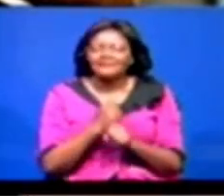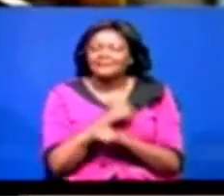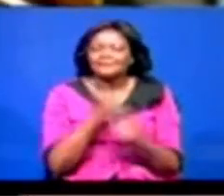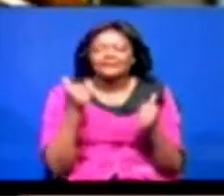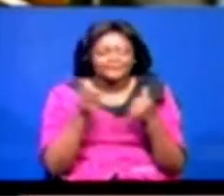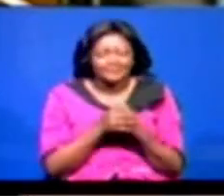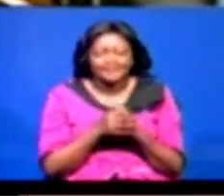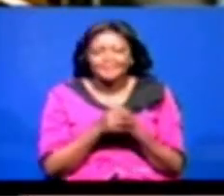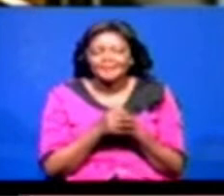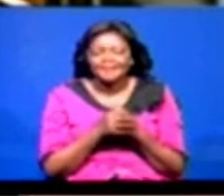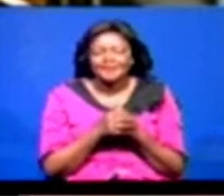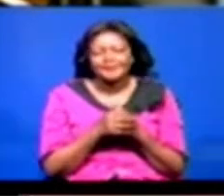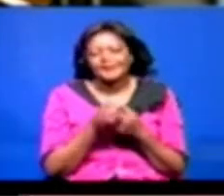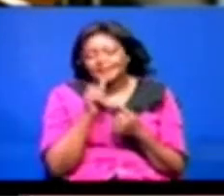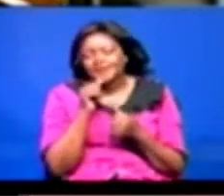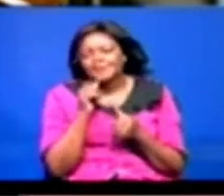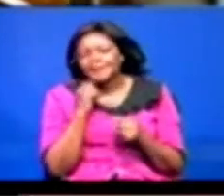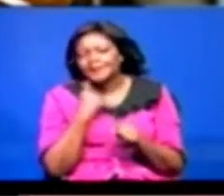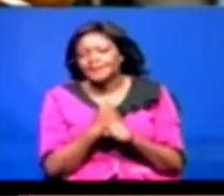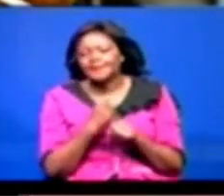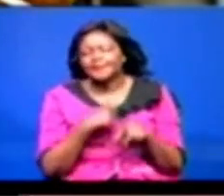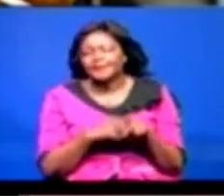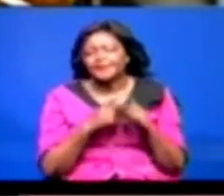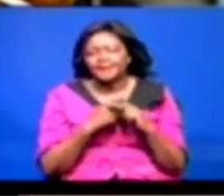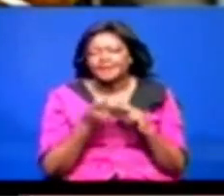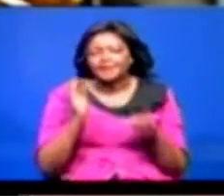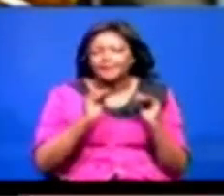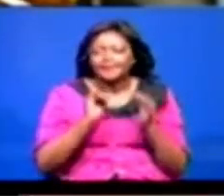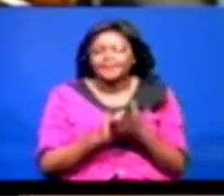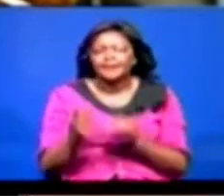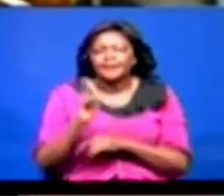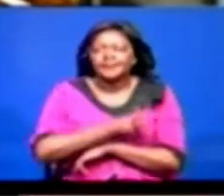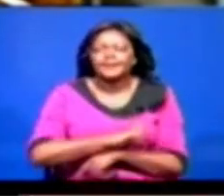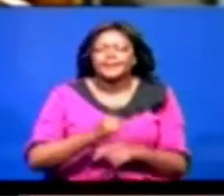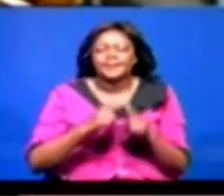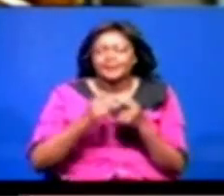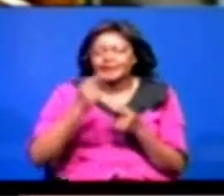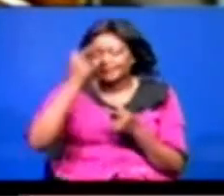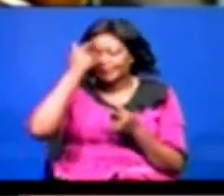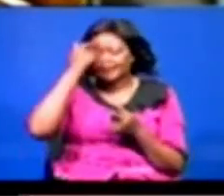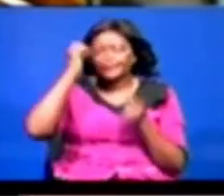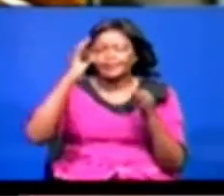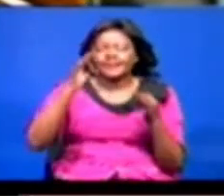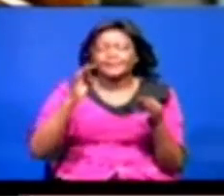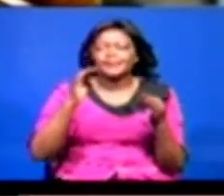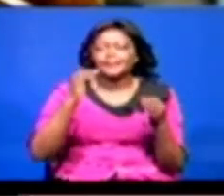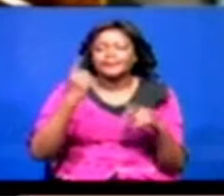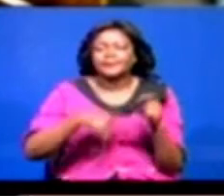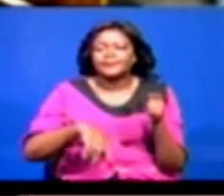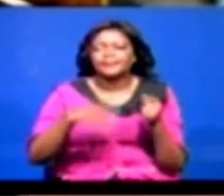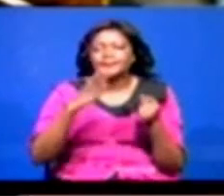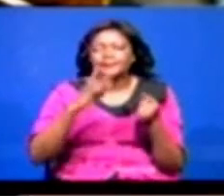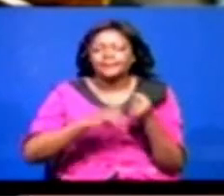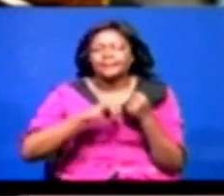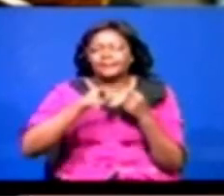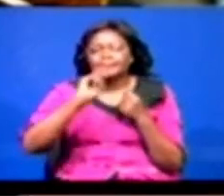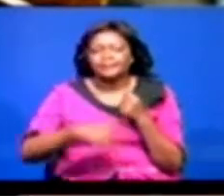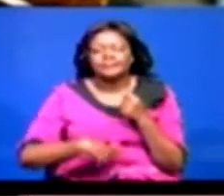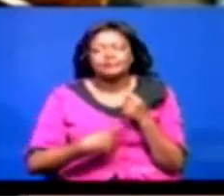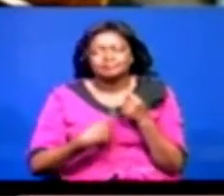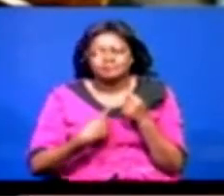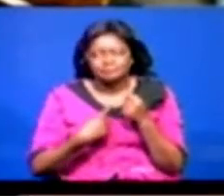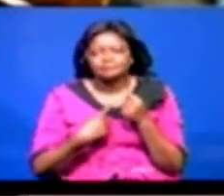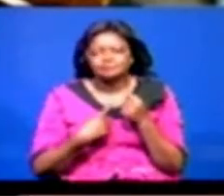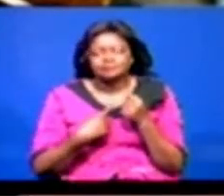opening or start of election on that particular day. I ask myself, if out of 46,000